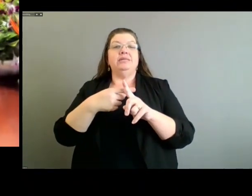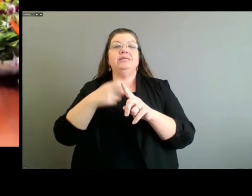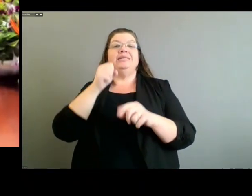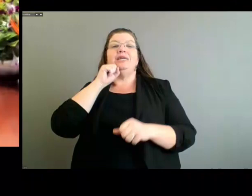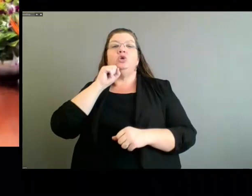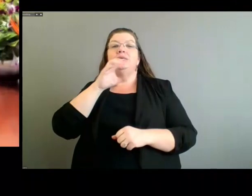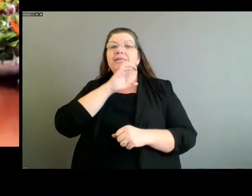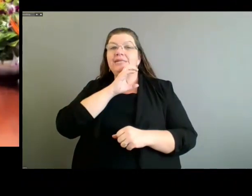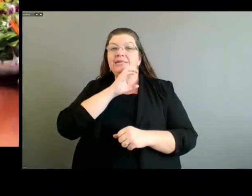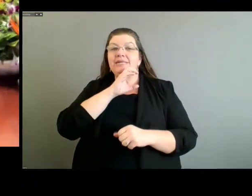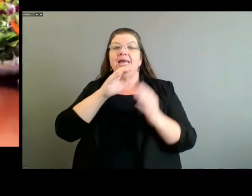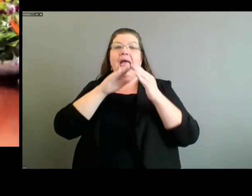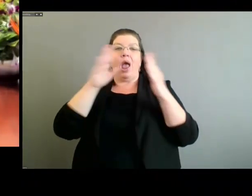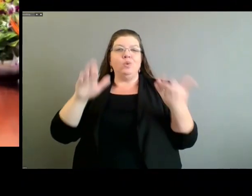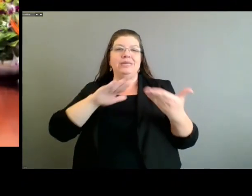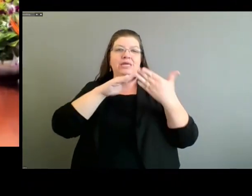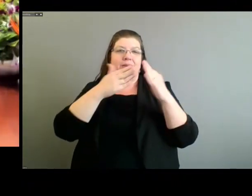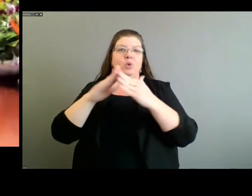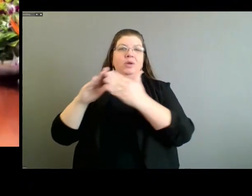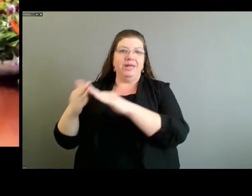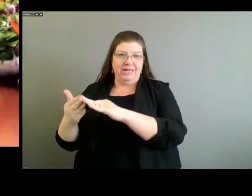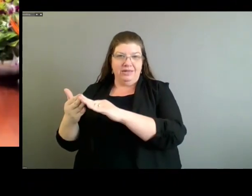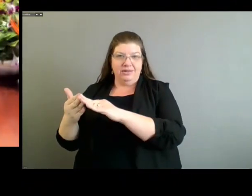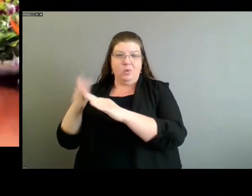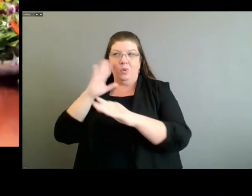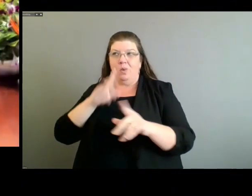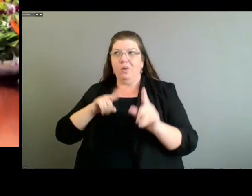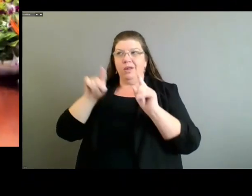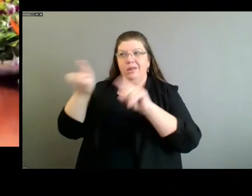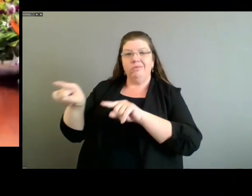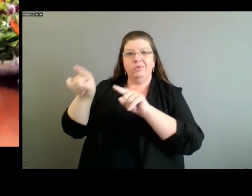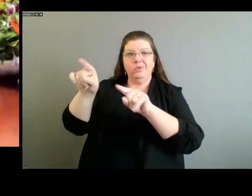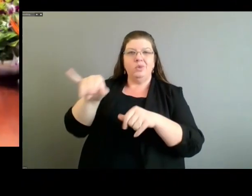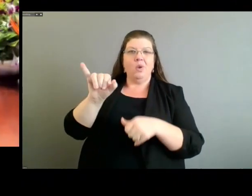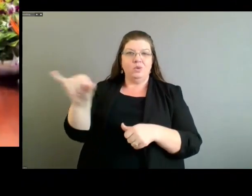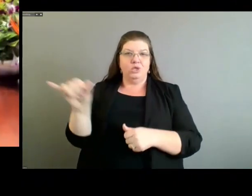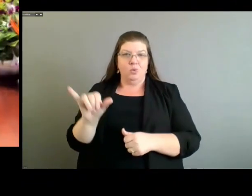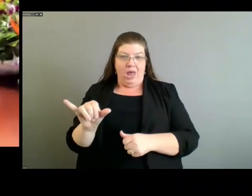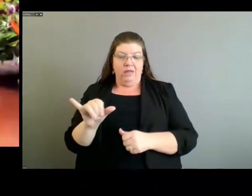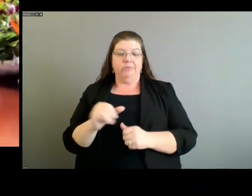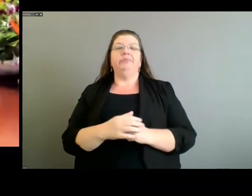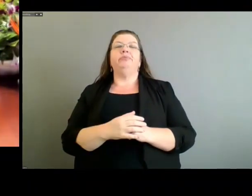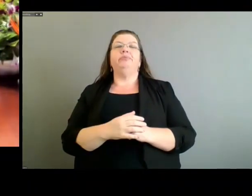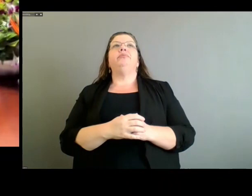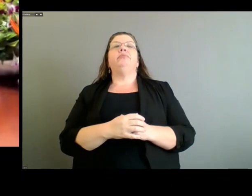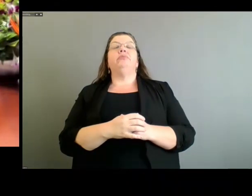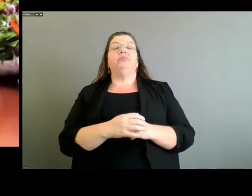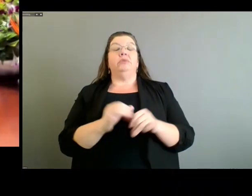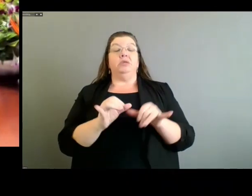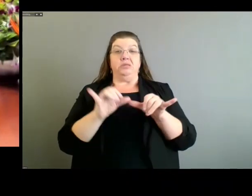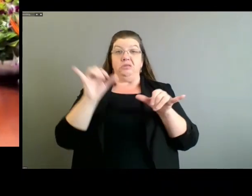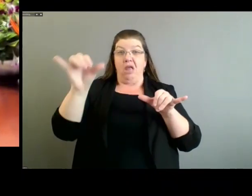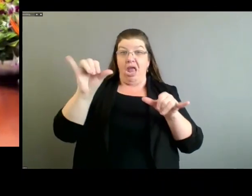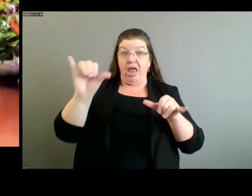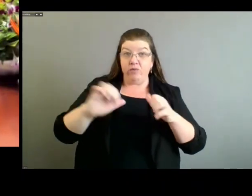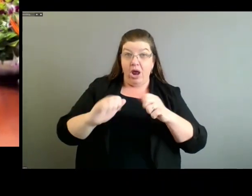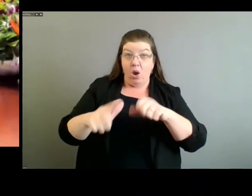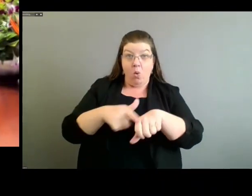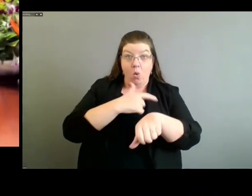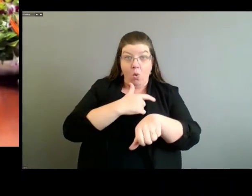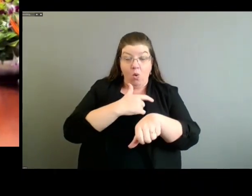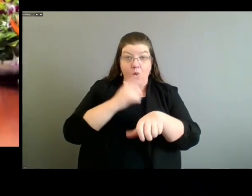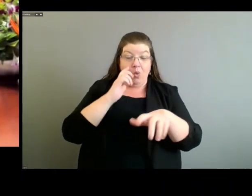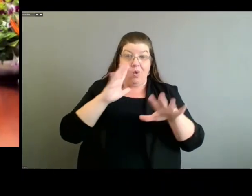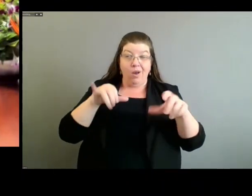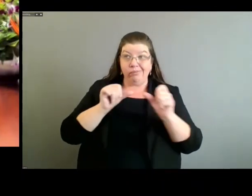housing communities. We will be there as well. With regards to how long will we